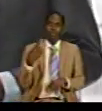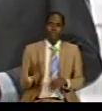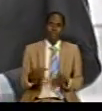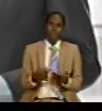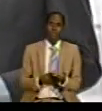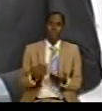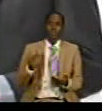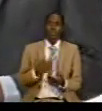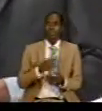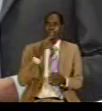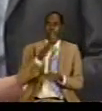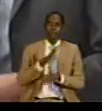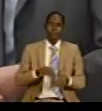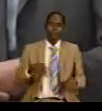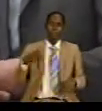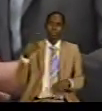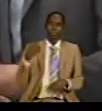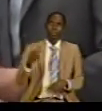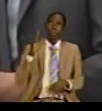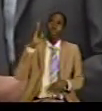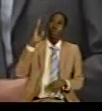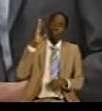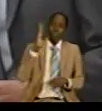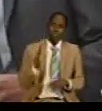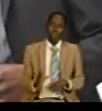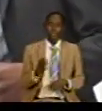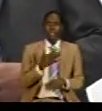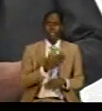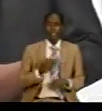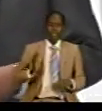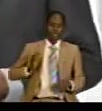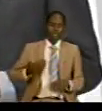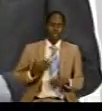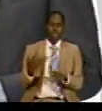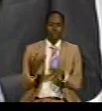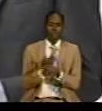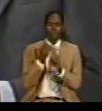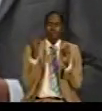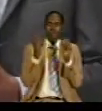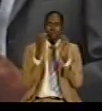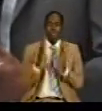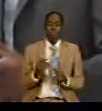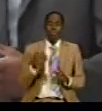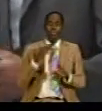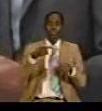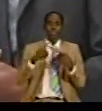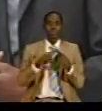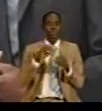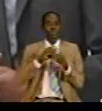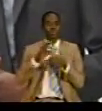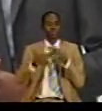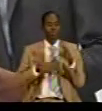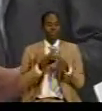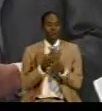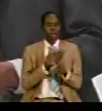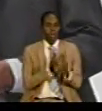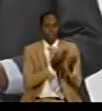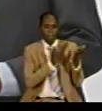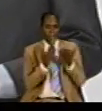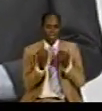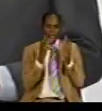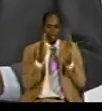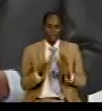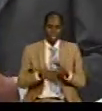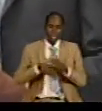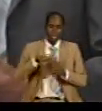We're called evangelists and soul winners. And we're to go into the world and bring sinners out of the world